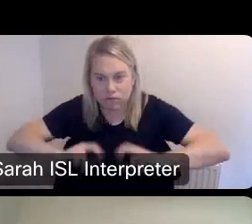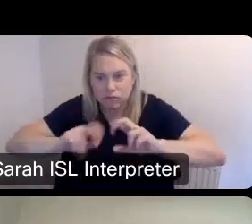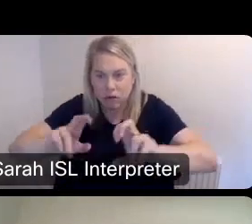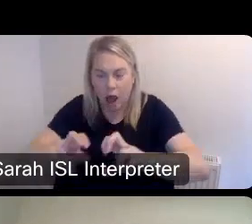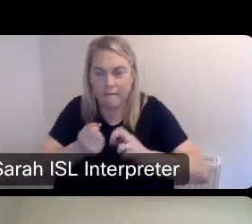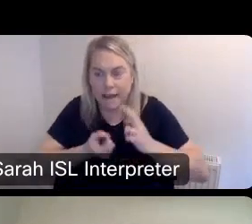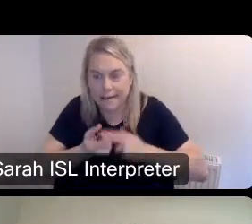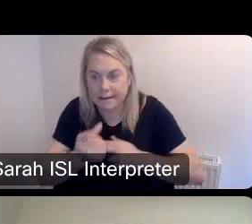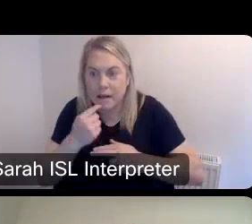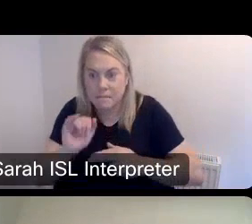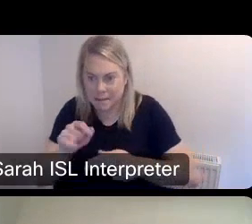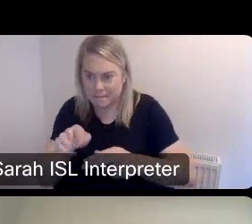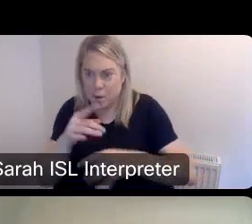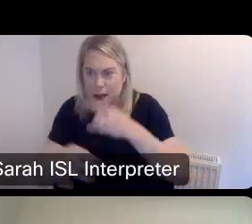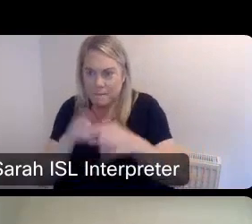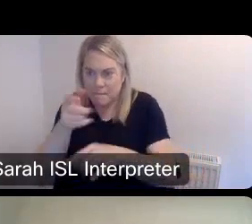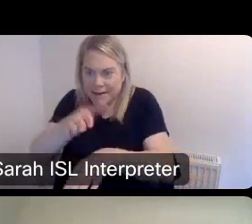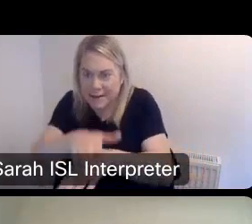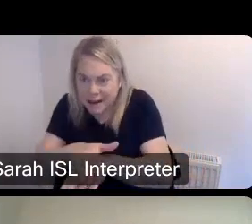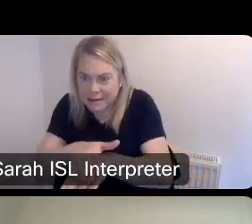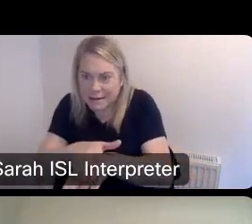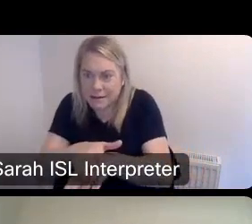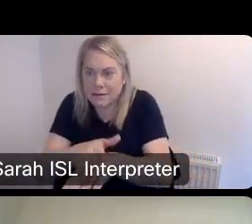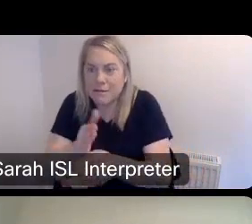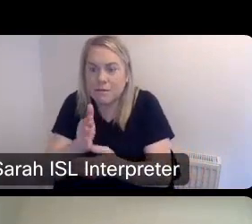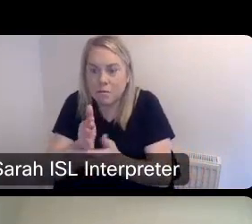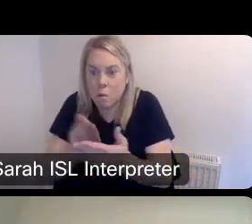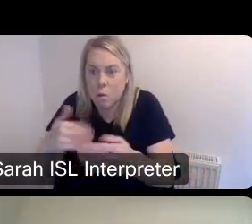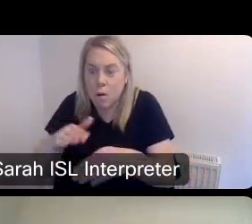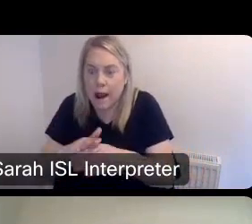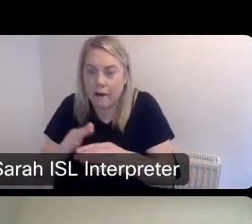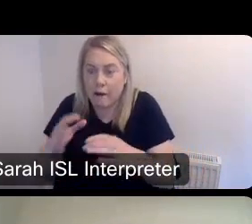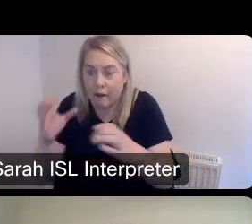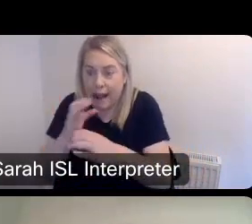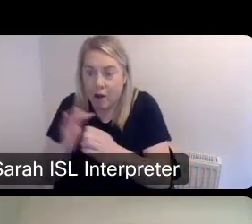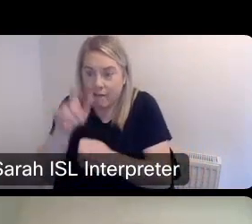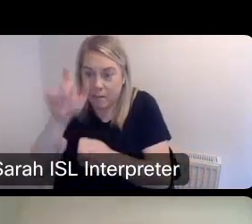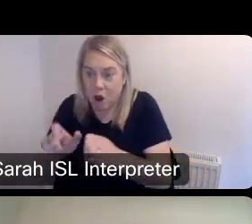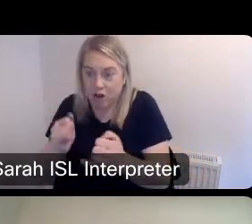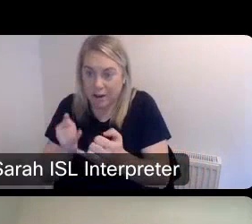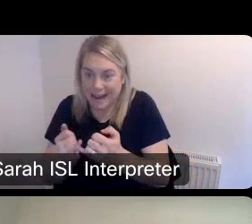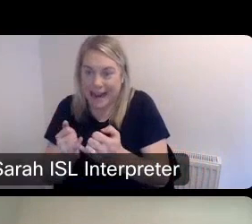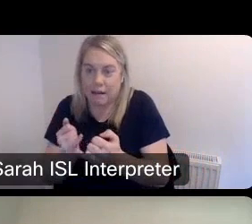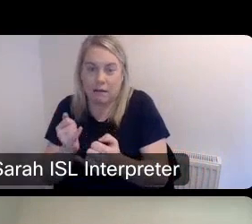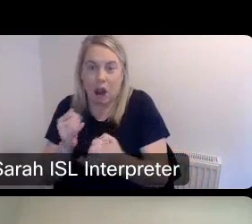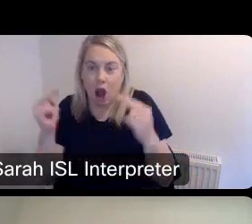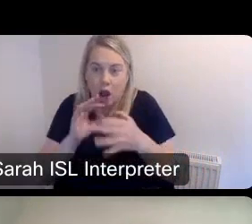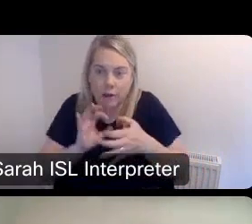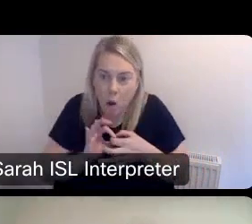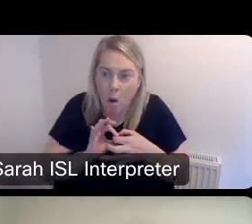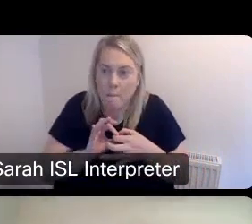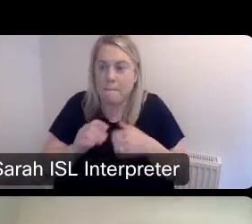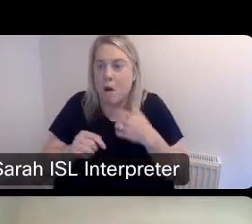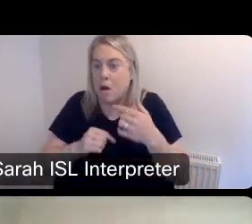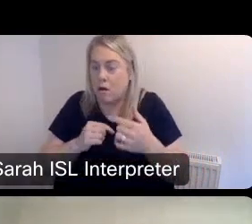death or serious injury where some or all of the care was delivered in a designated centre, such as a nursing home. It